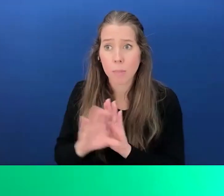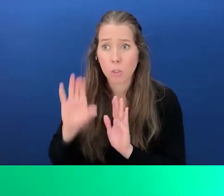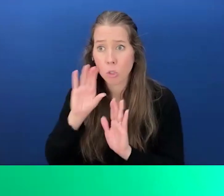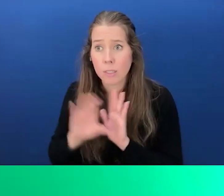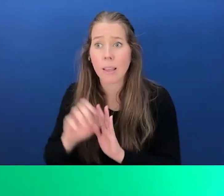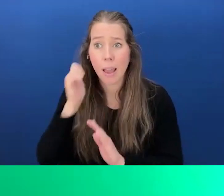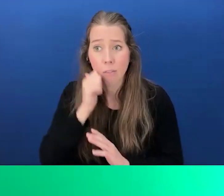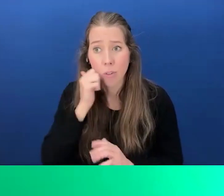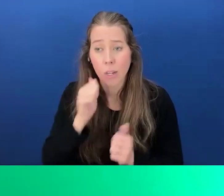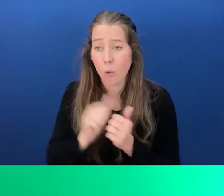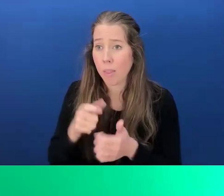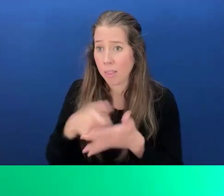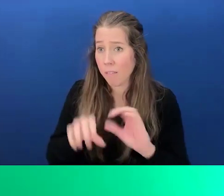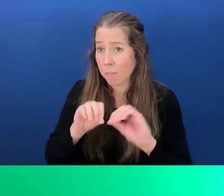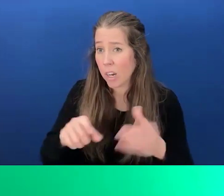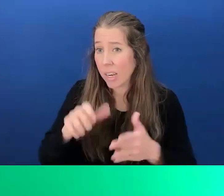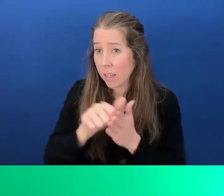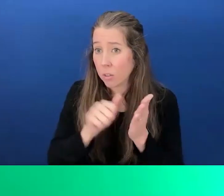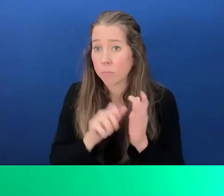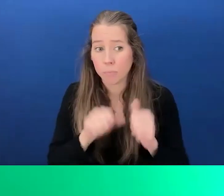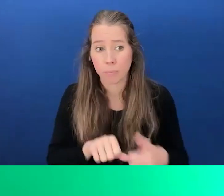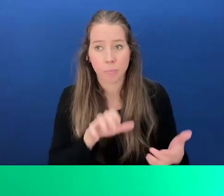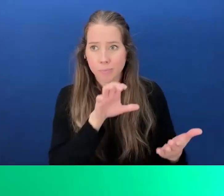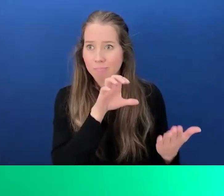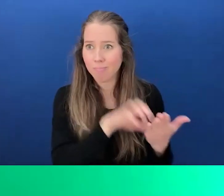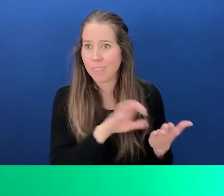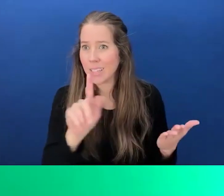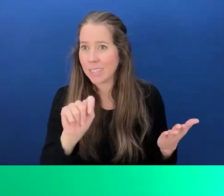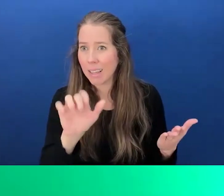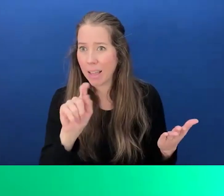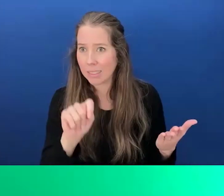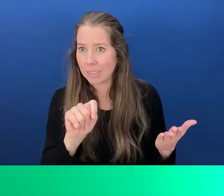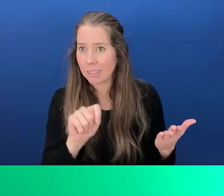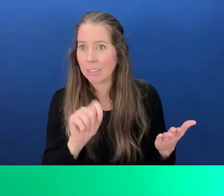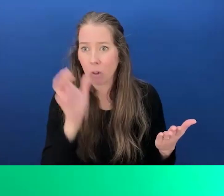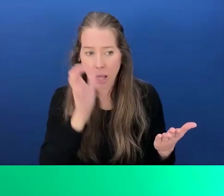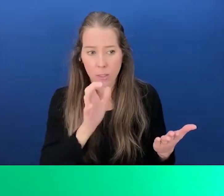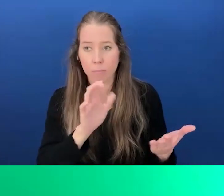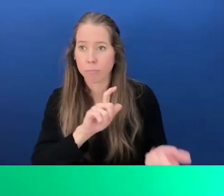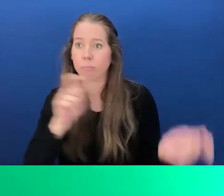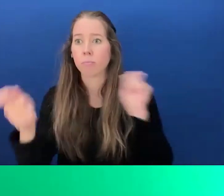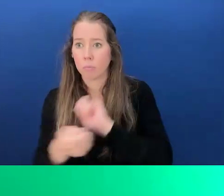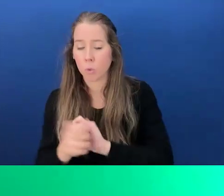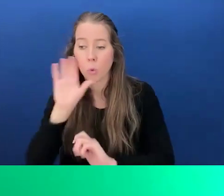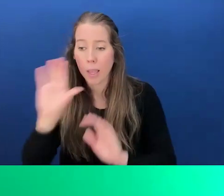many tools to help you take a text-based concept into an image-based concept. Yeah. Very, very clear. To add to